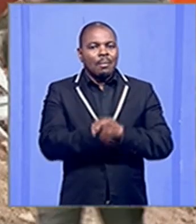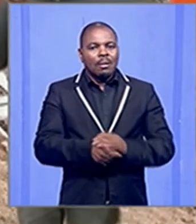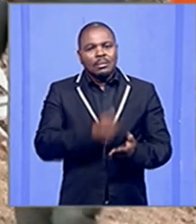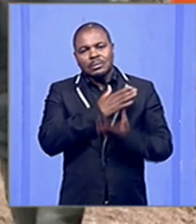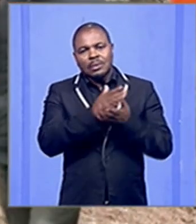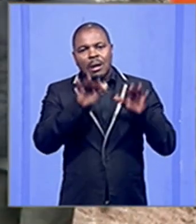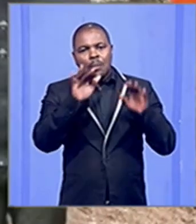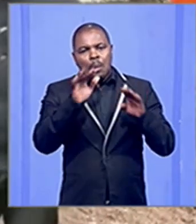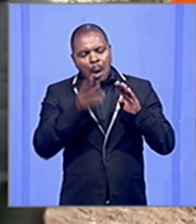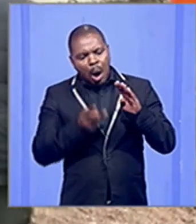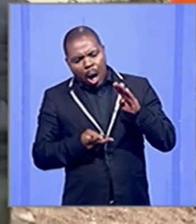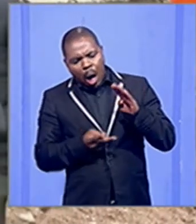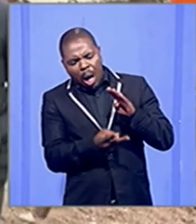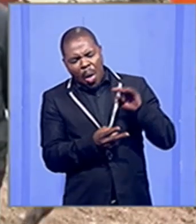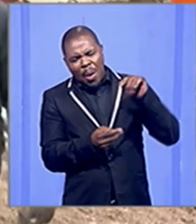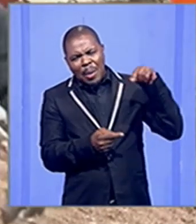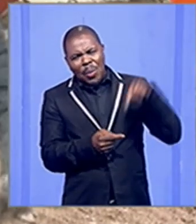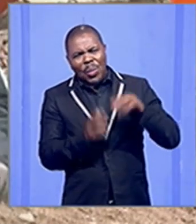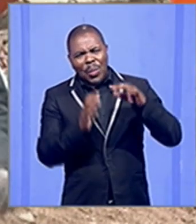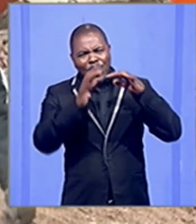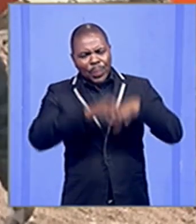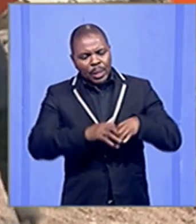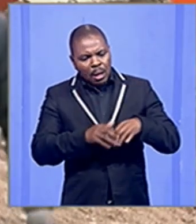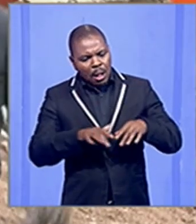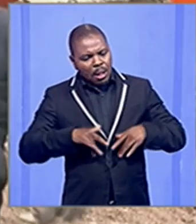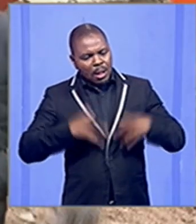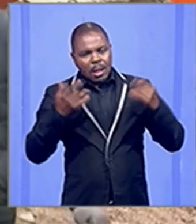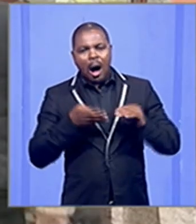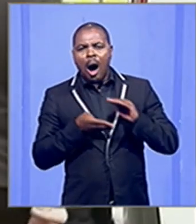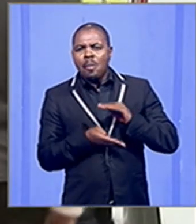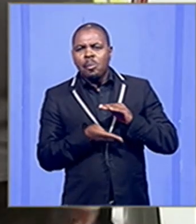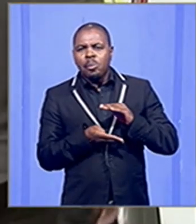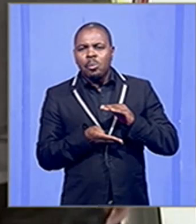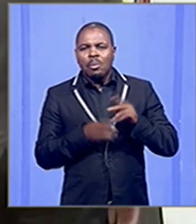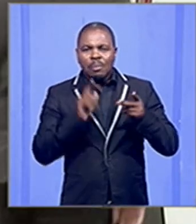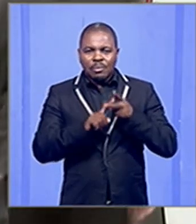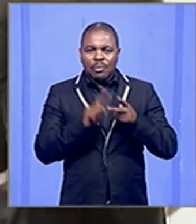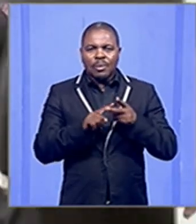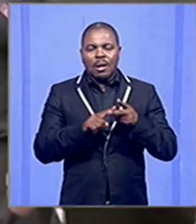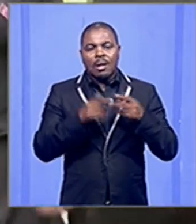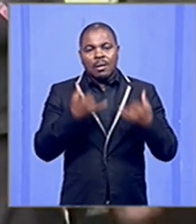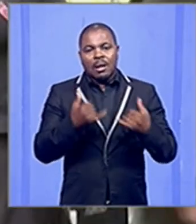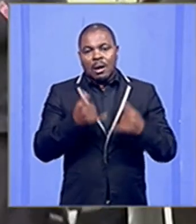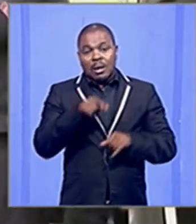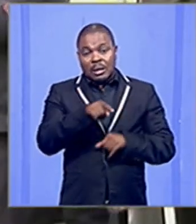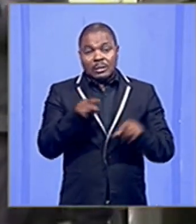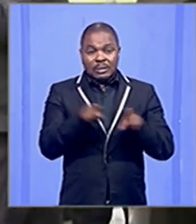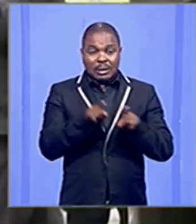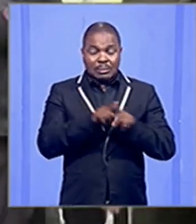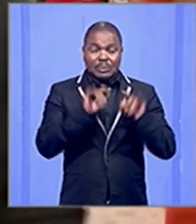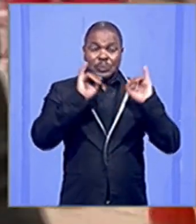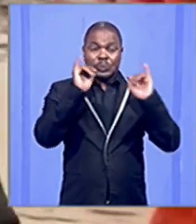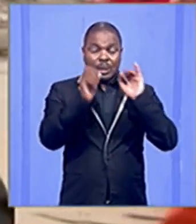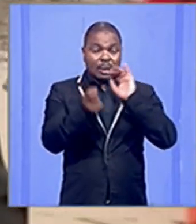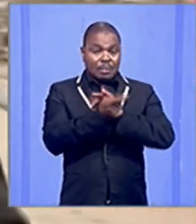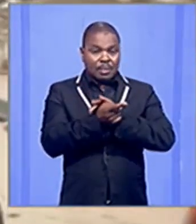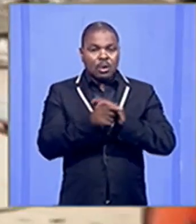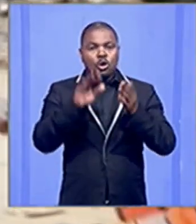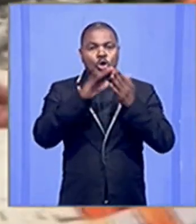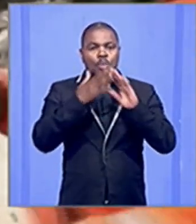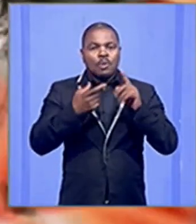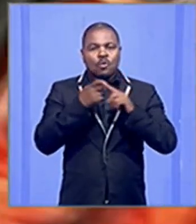ba fumanwa ba ntse ba phela tlasa malwalwahla. Ho fihla ha jwalo ketsahalo e ntseng e tshwana le koduwa ena. Baahi